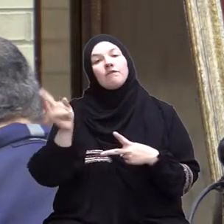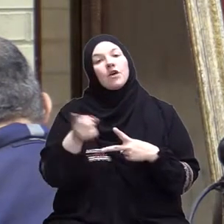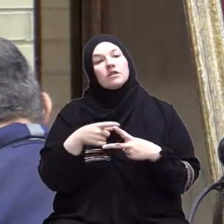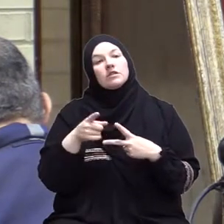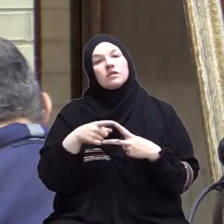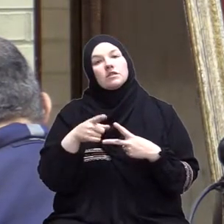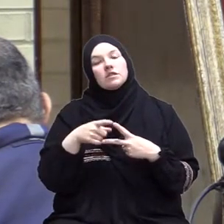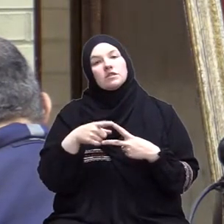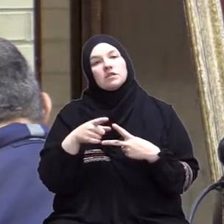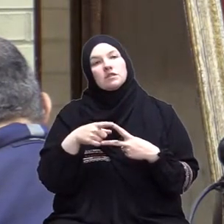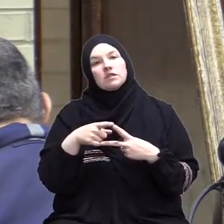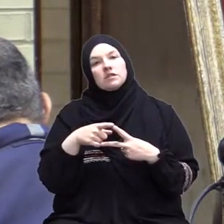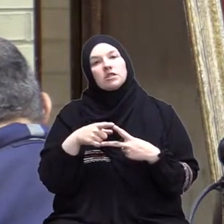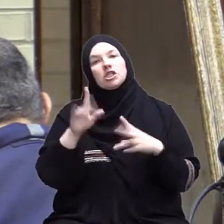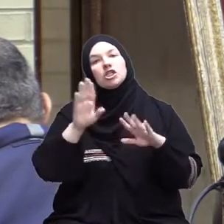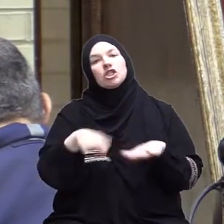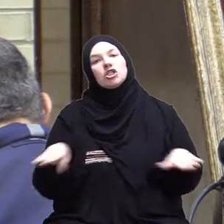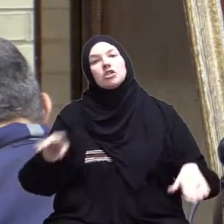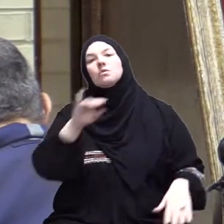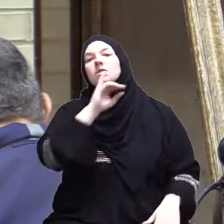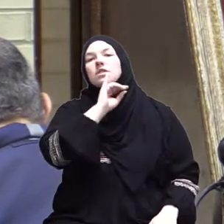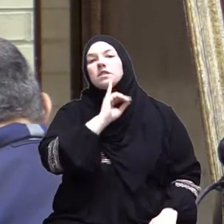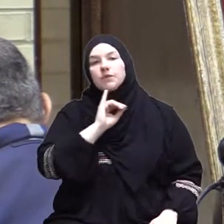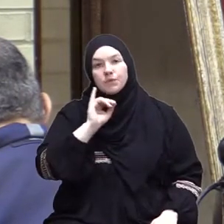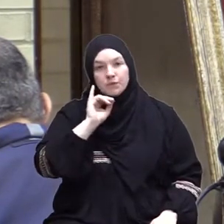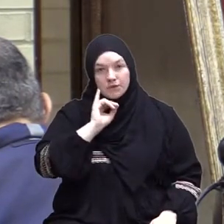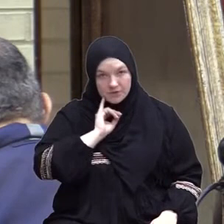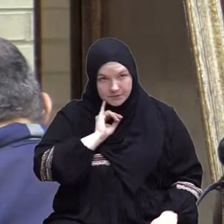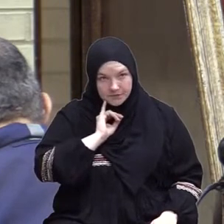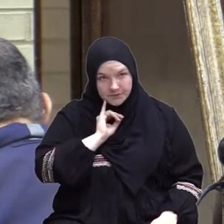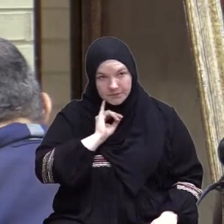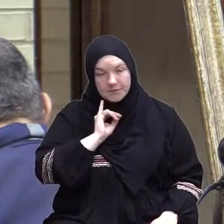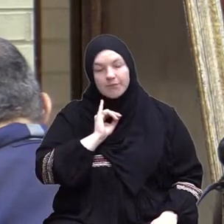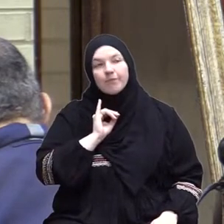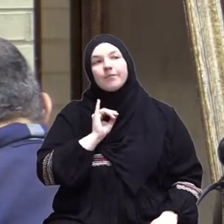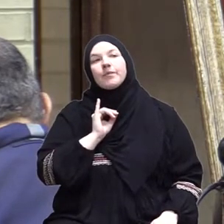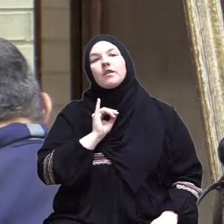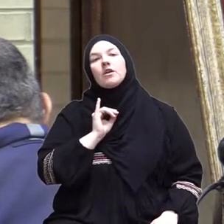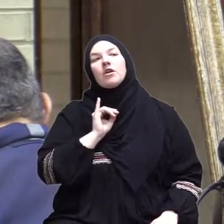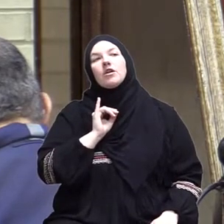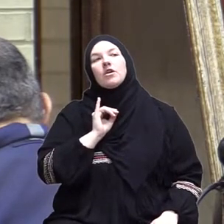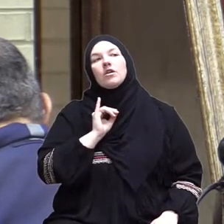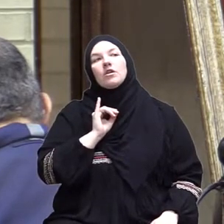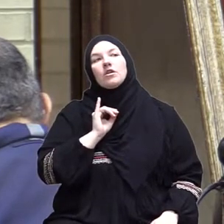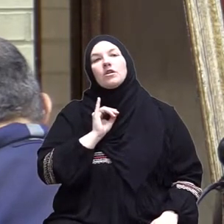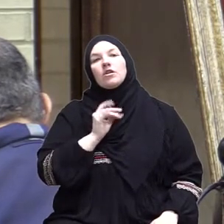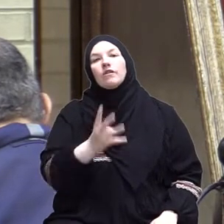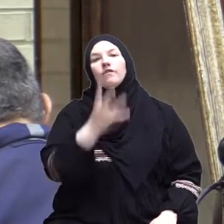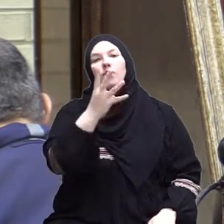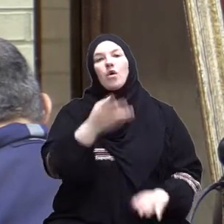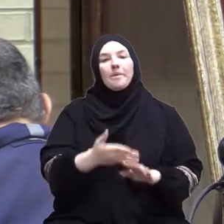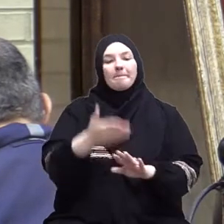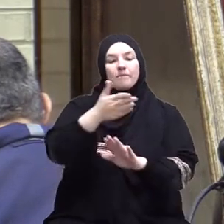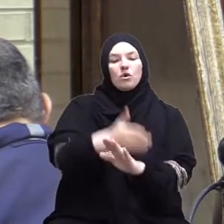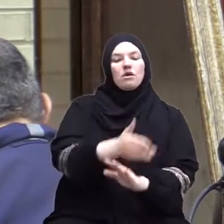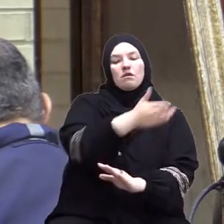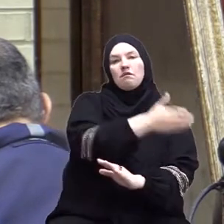is the response of the children of Israel to four previous